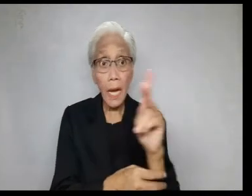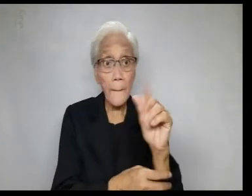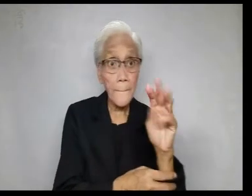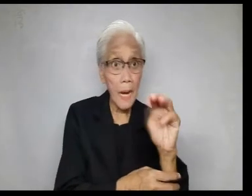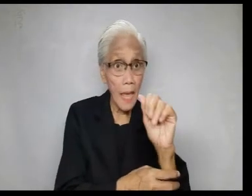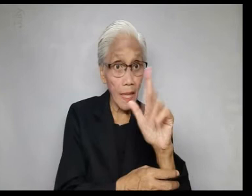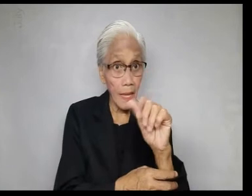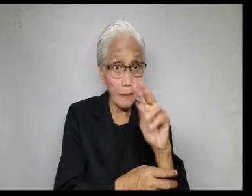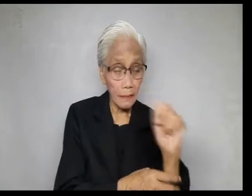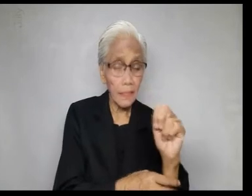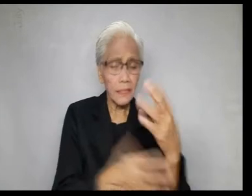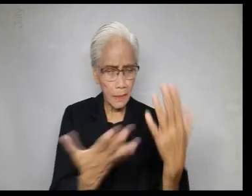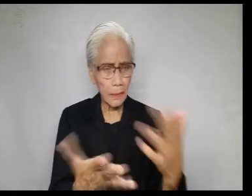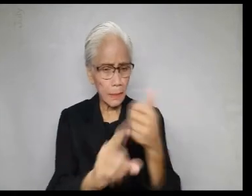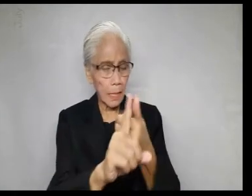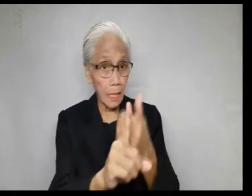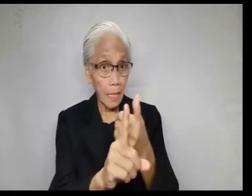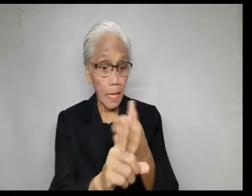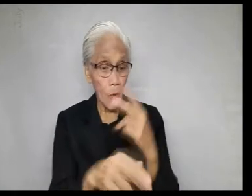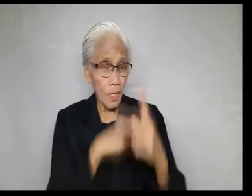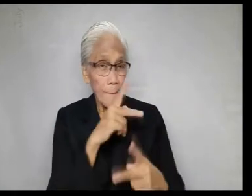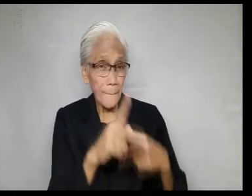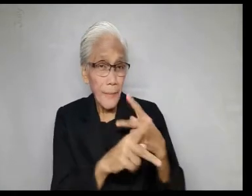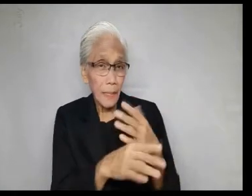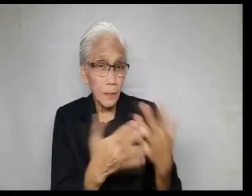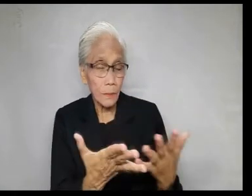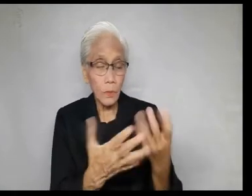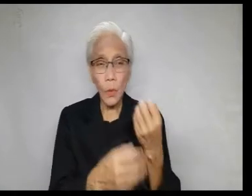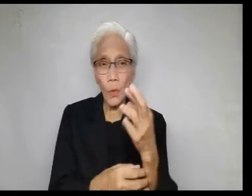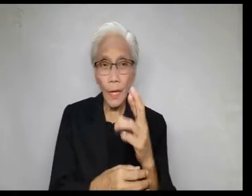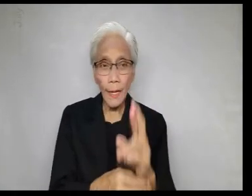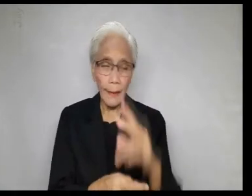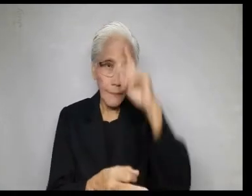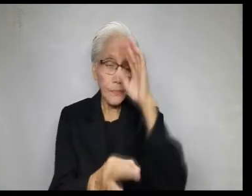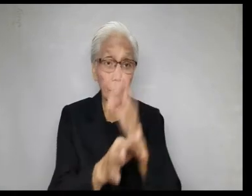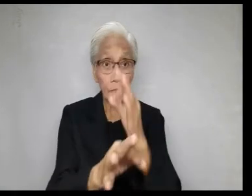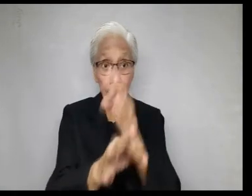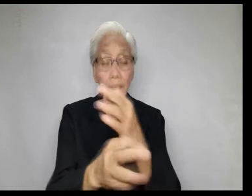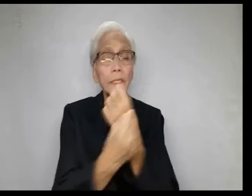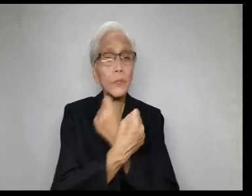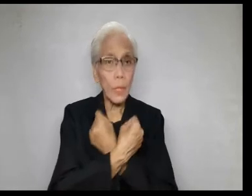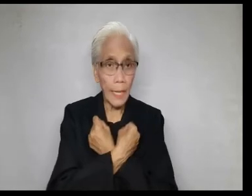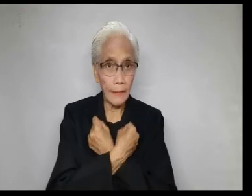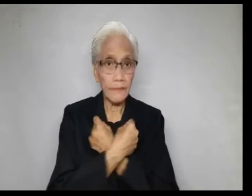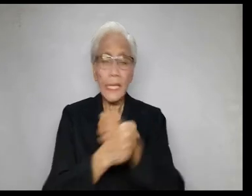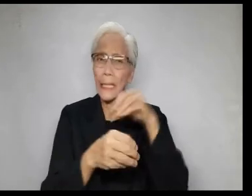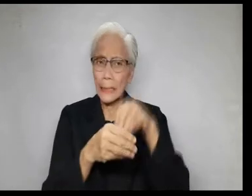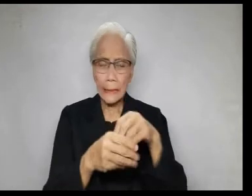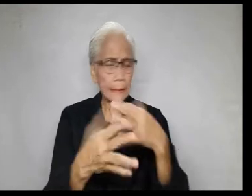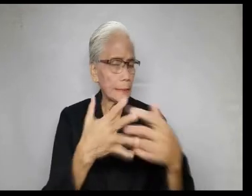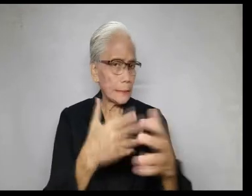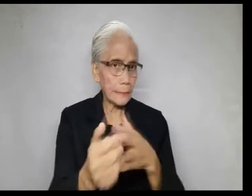the consciousness or kamalayan sa sarili, the sigasig or the passion, and the katapatan or